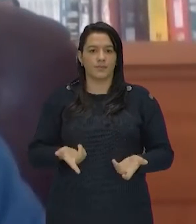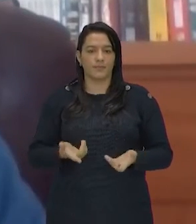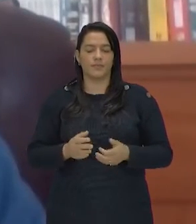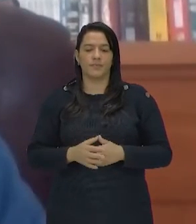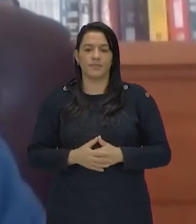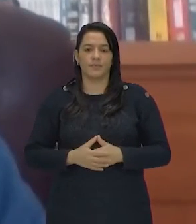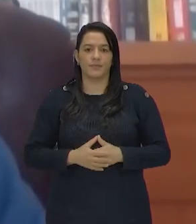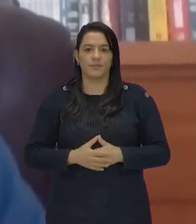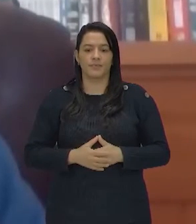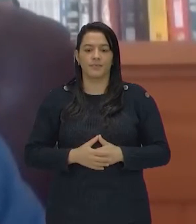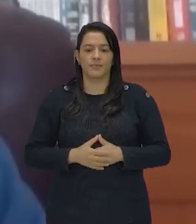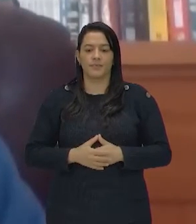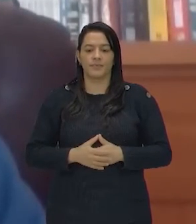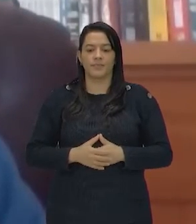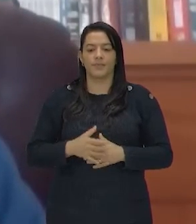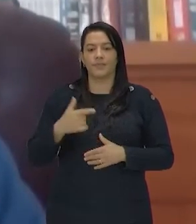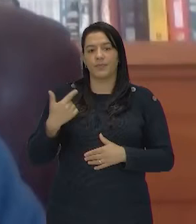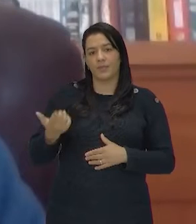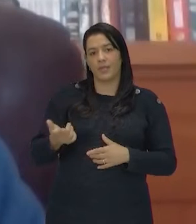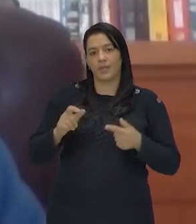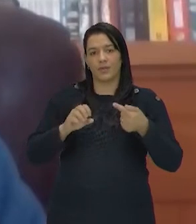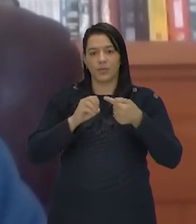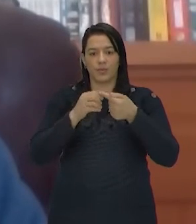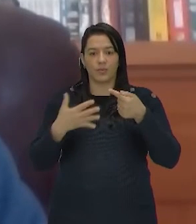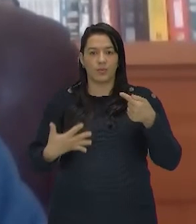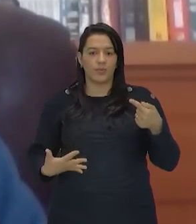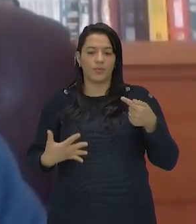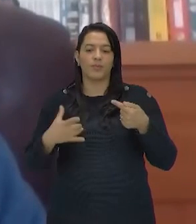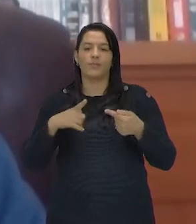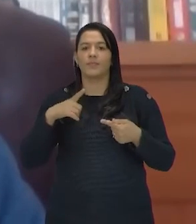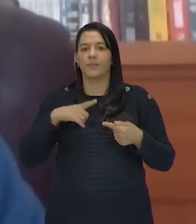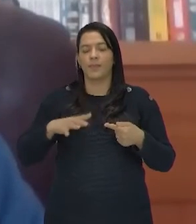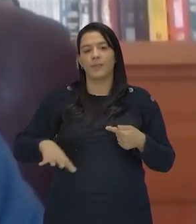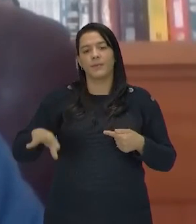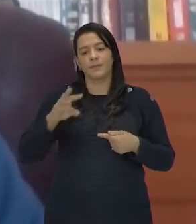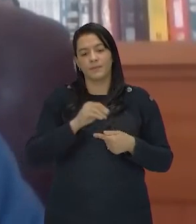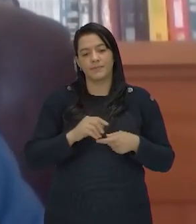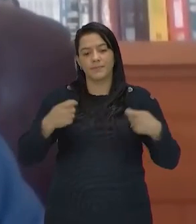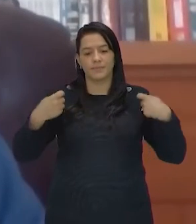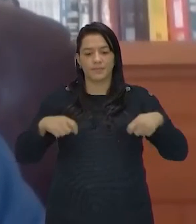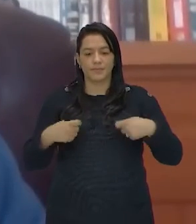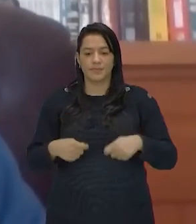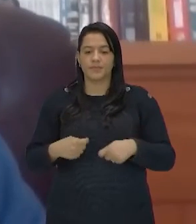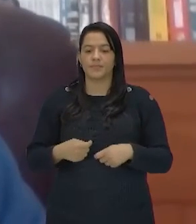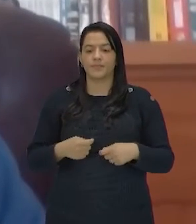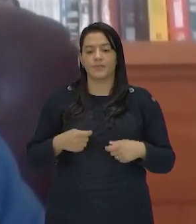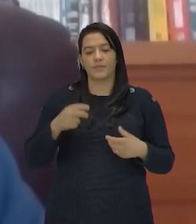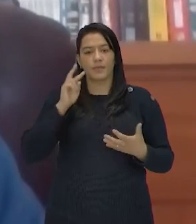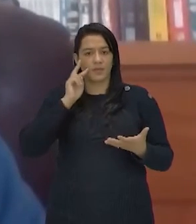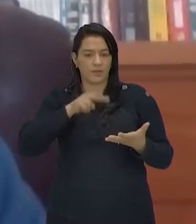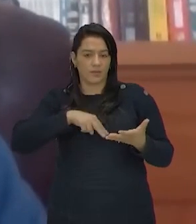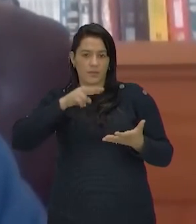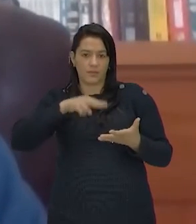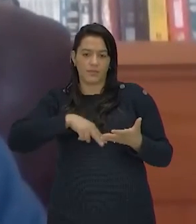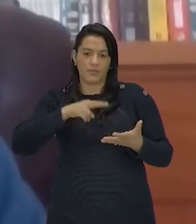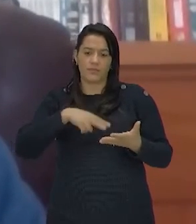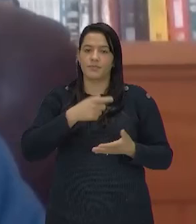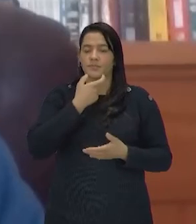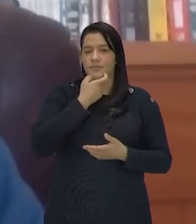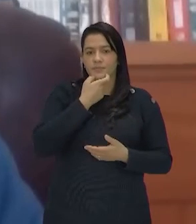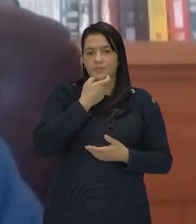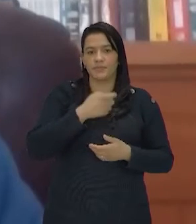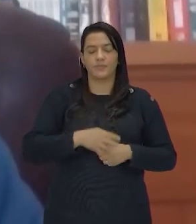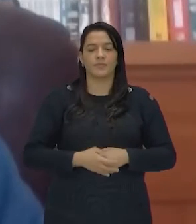like Google Maps in the cell phones, but our cell phone not always works